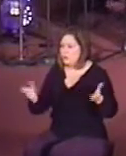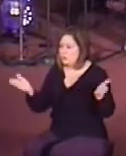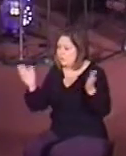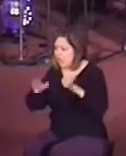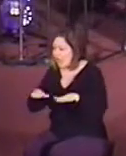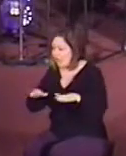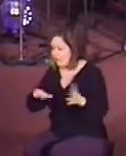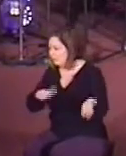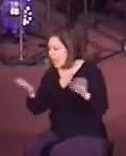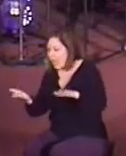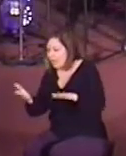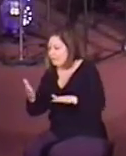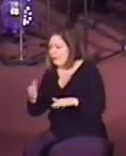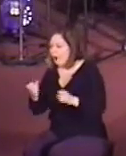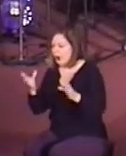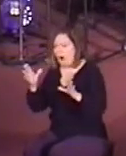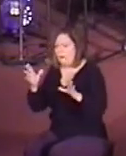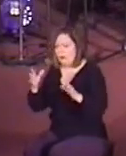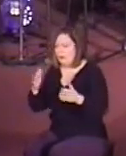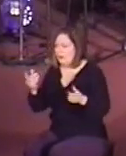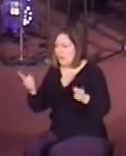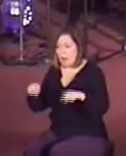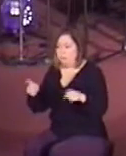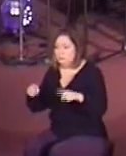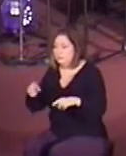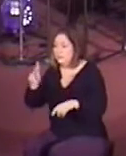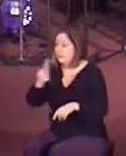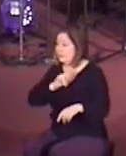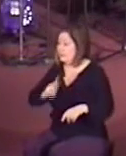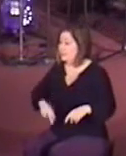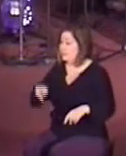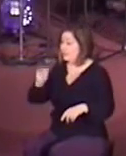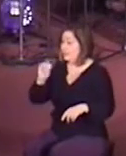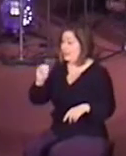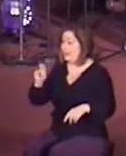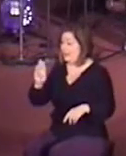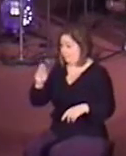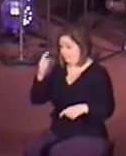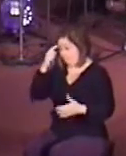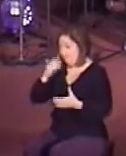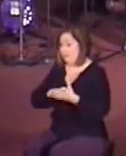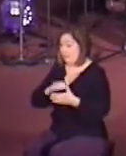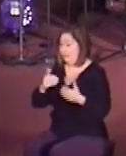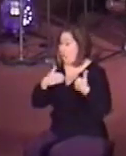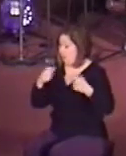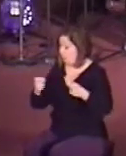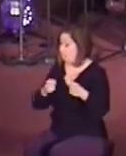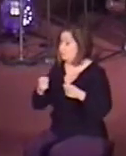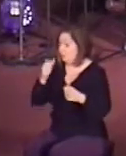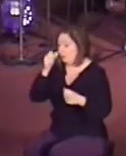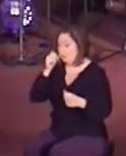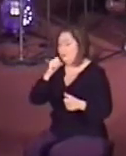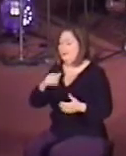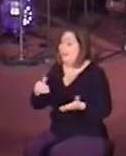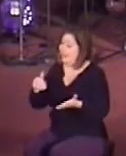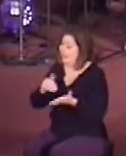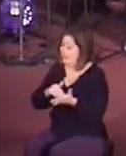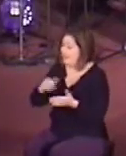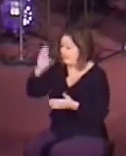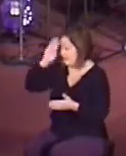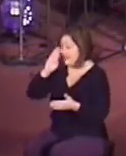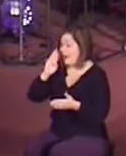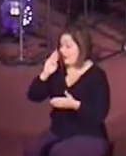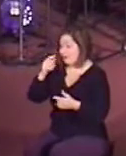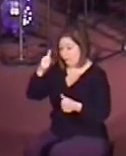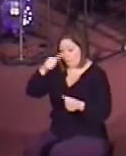or some type of tragic occurrence. And King Nebuchadnezzar here believes that he's actually in control. And once again, God is going to